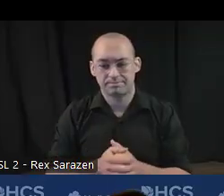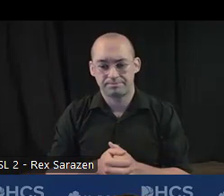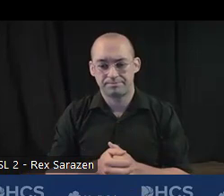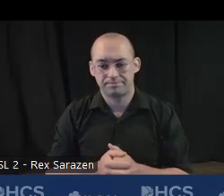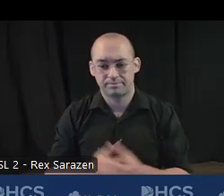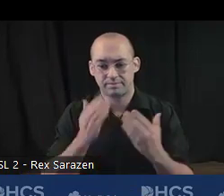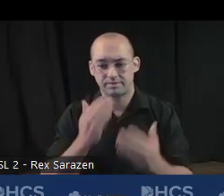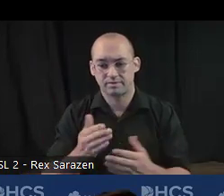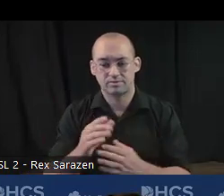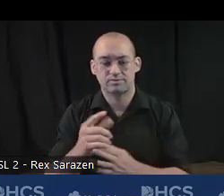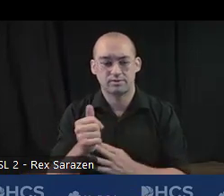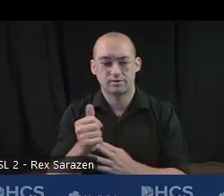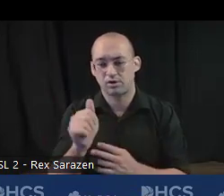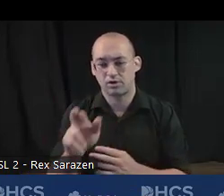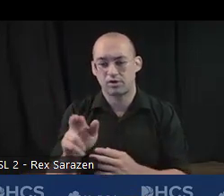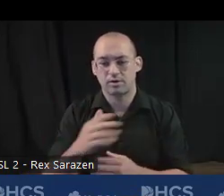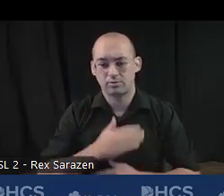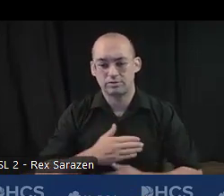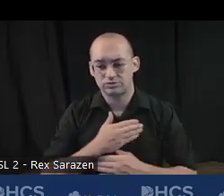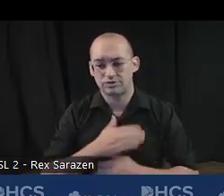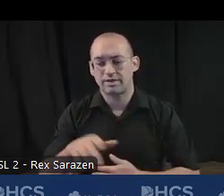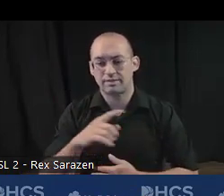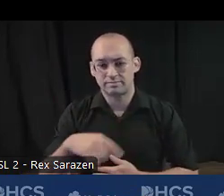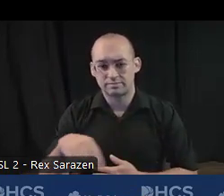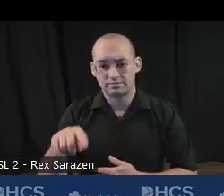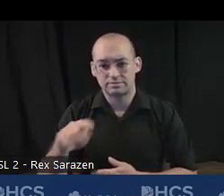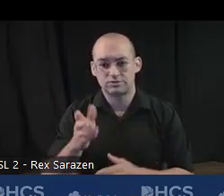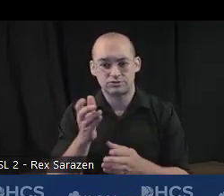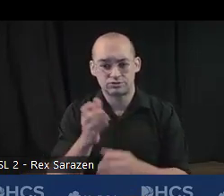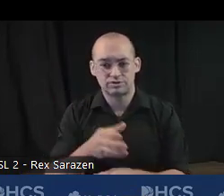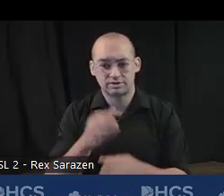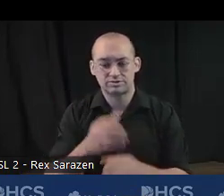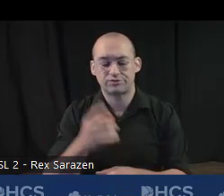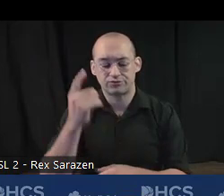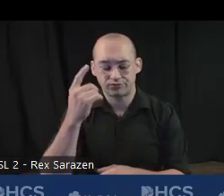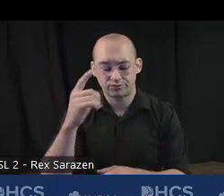Thank you, Agar. Really appreciate the chance to